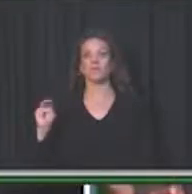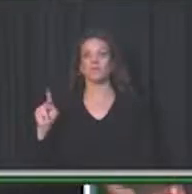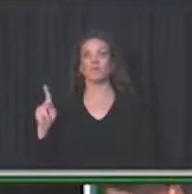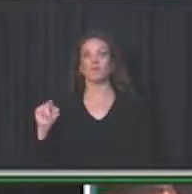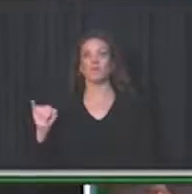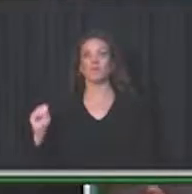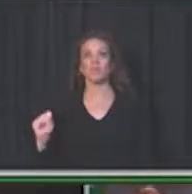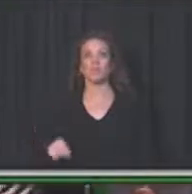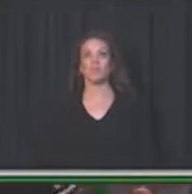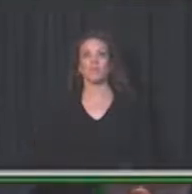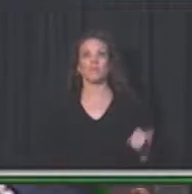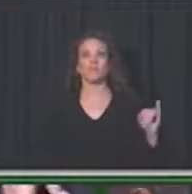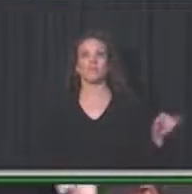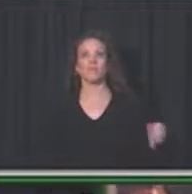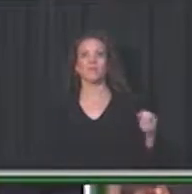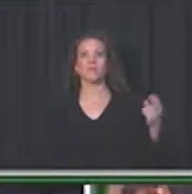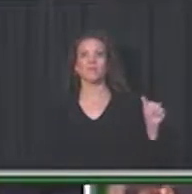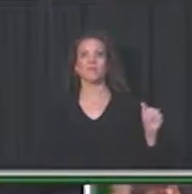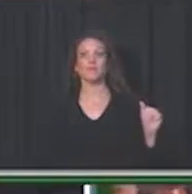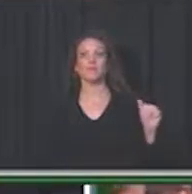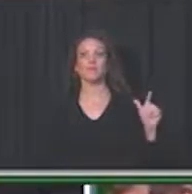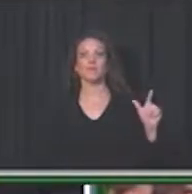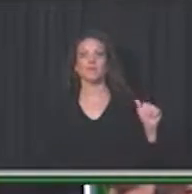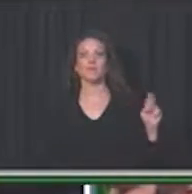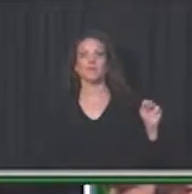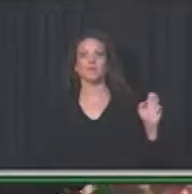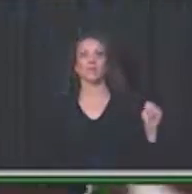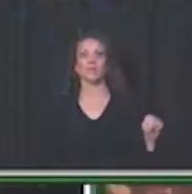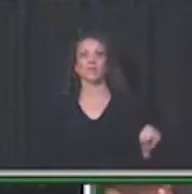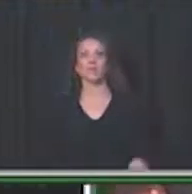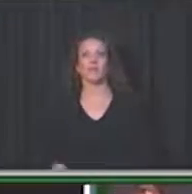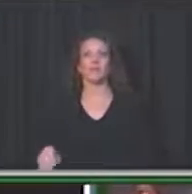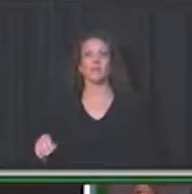Joshua Latham. Damaris Campos.